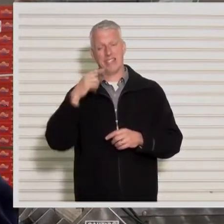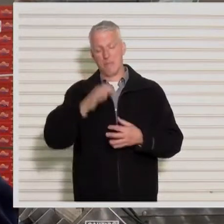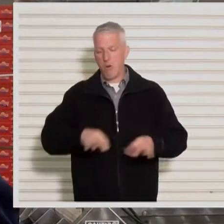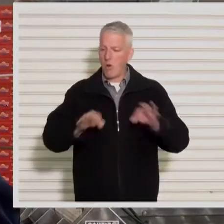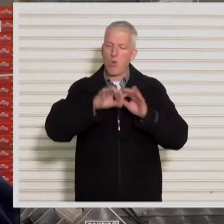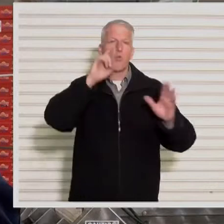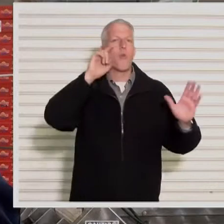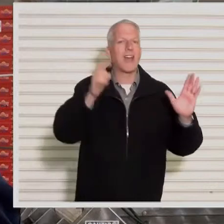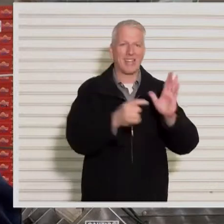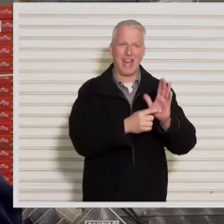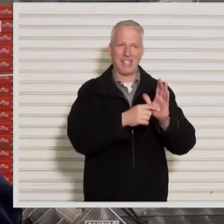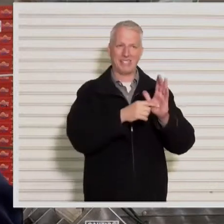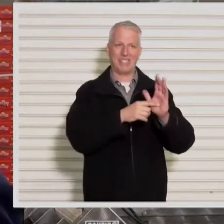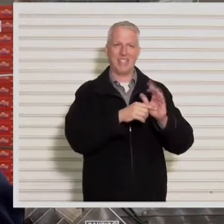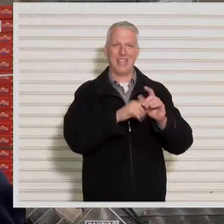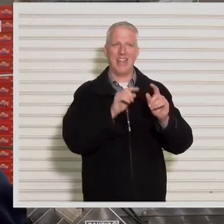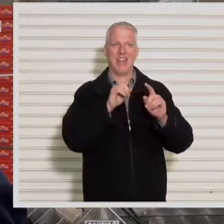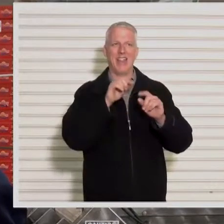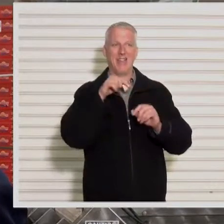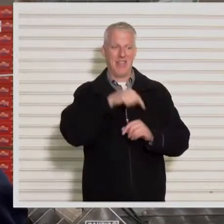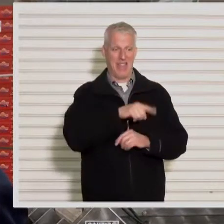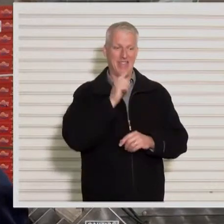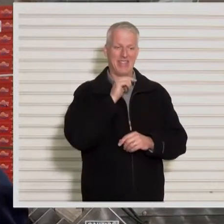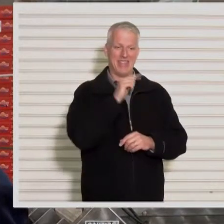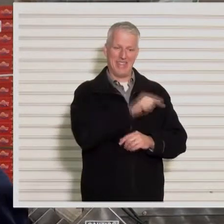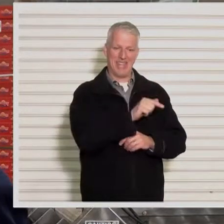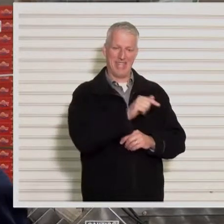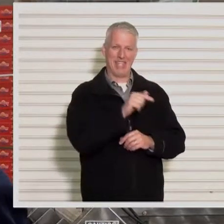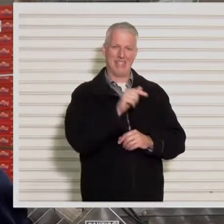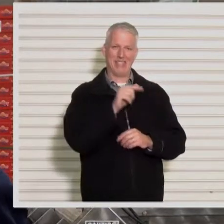the tribe as a sovereign nation,